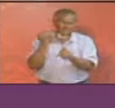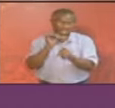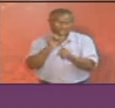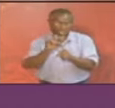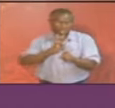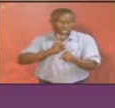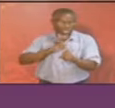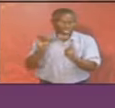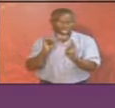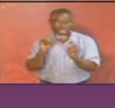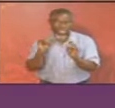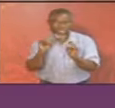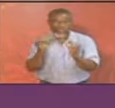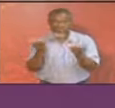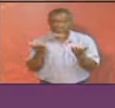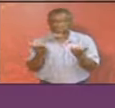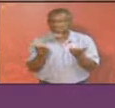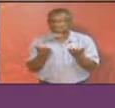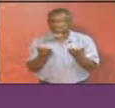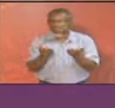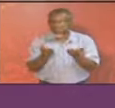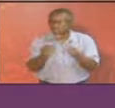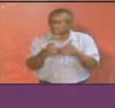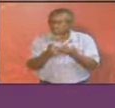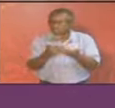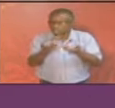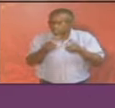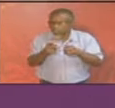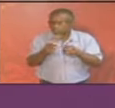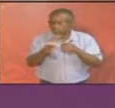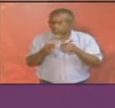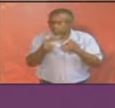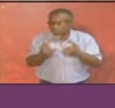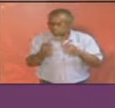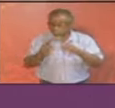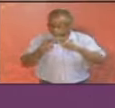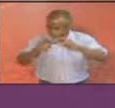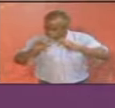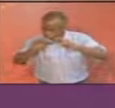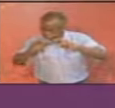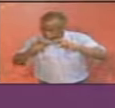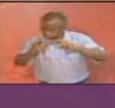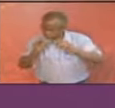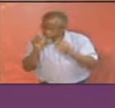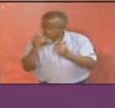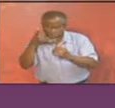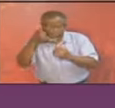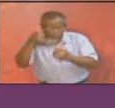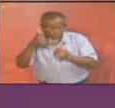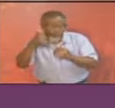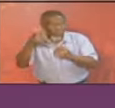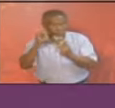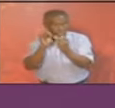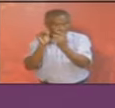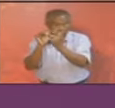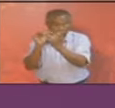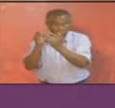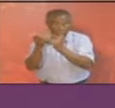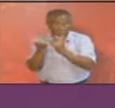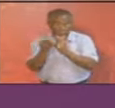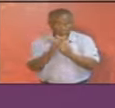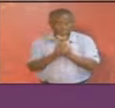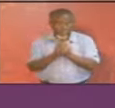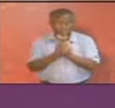them. And my second question is, the Ministry of Health issued, a statement that a letter was sent